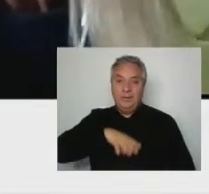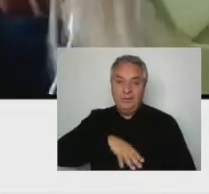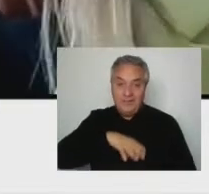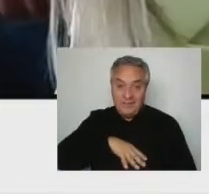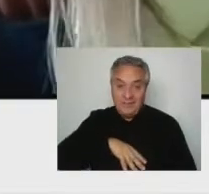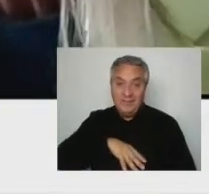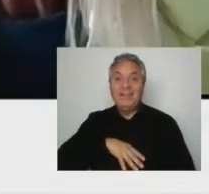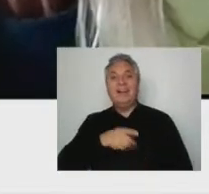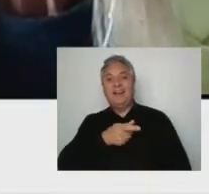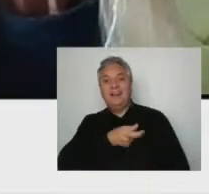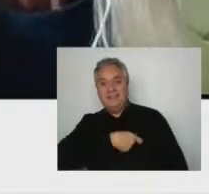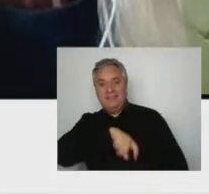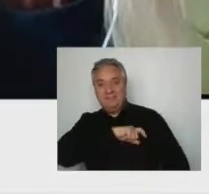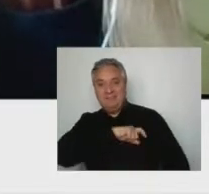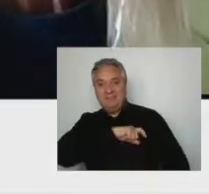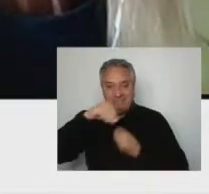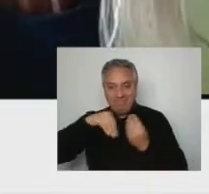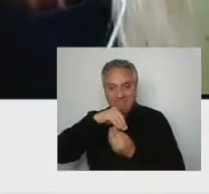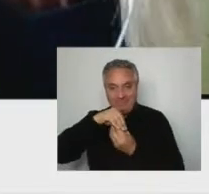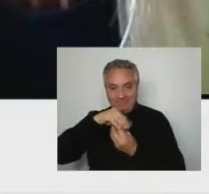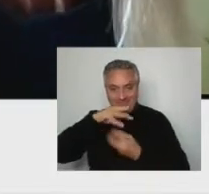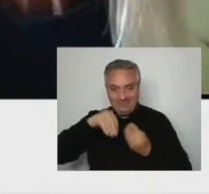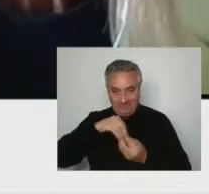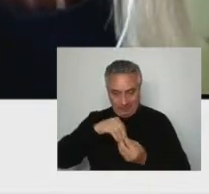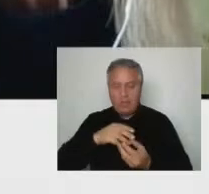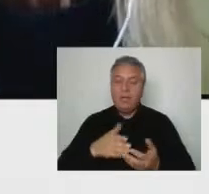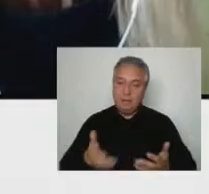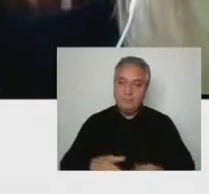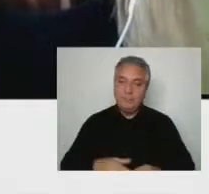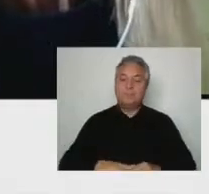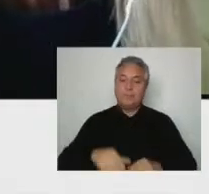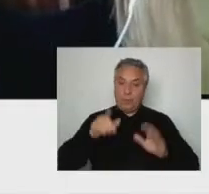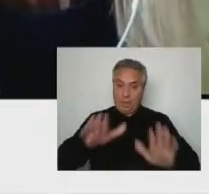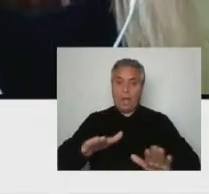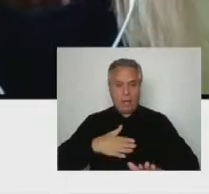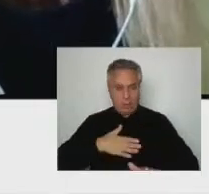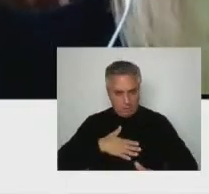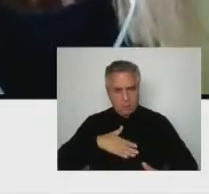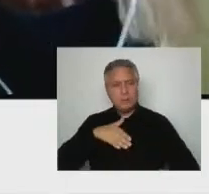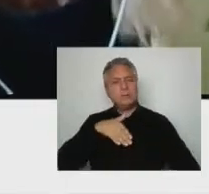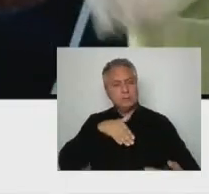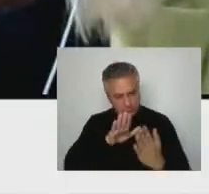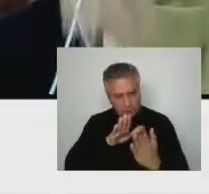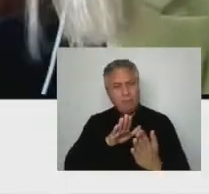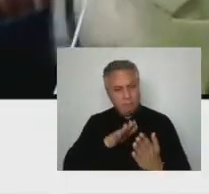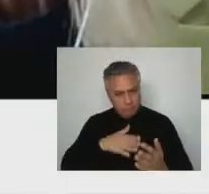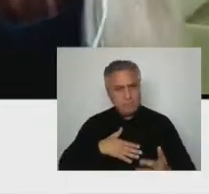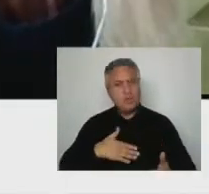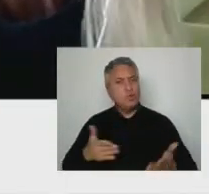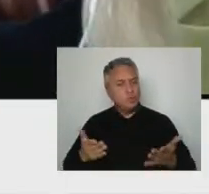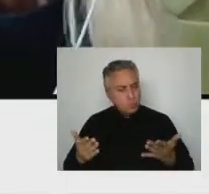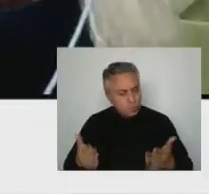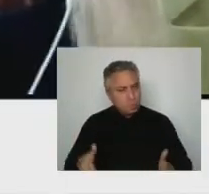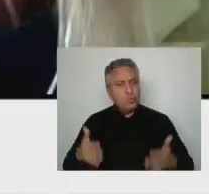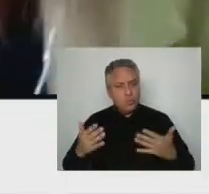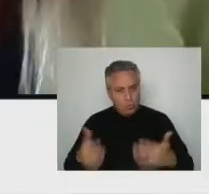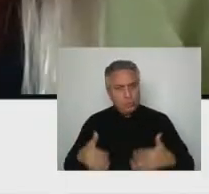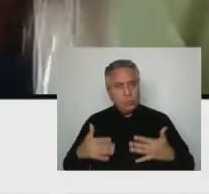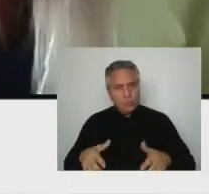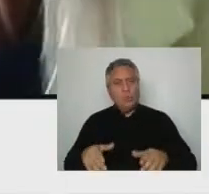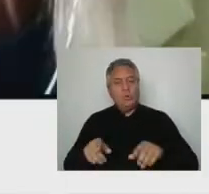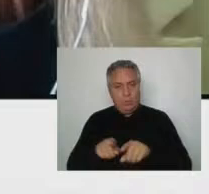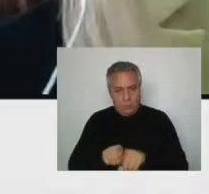And please let me share my full screen, is that what is a major challenge for us